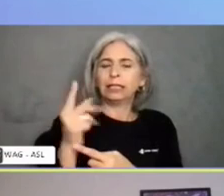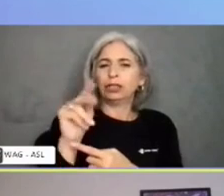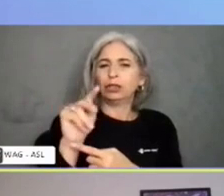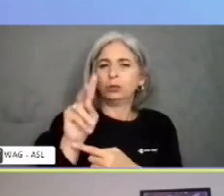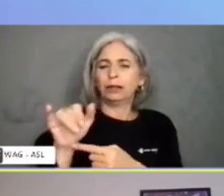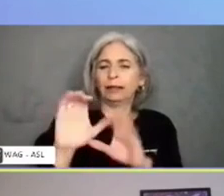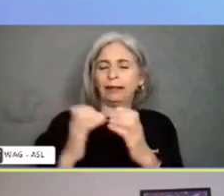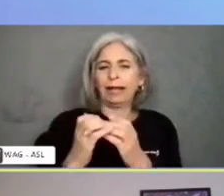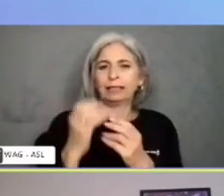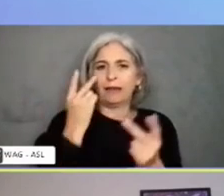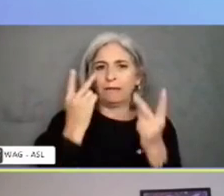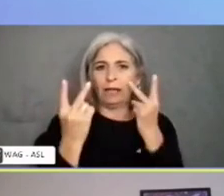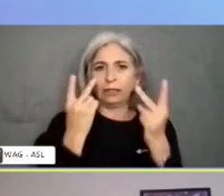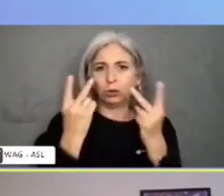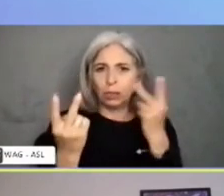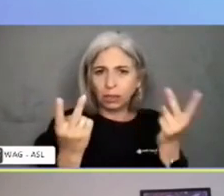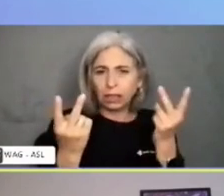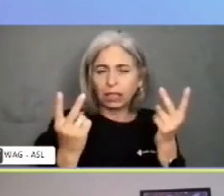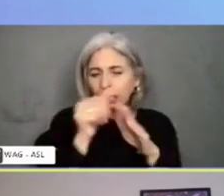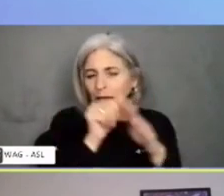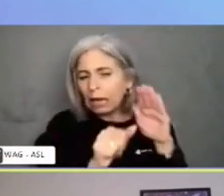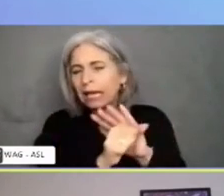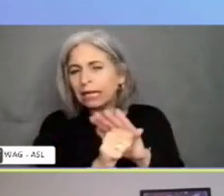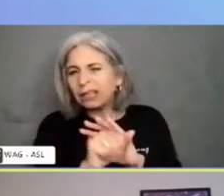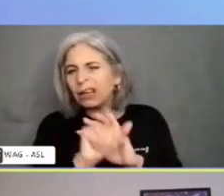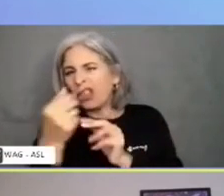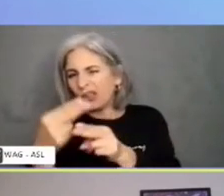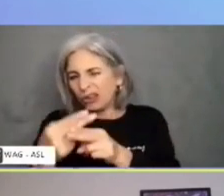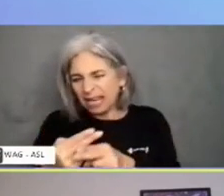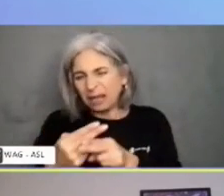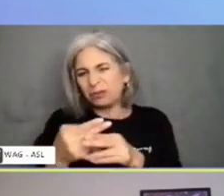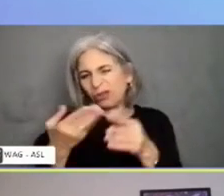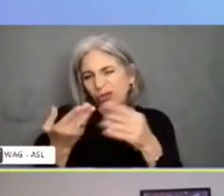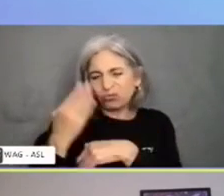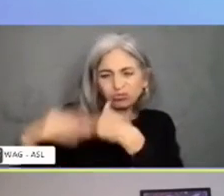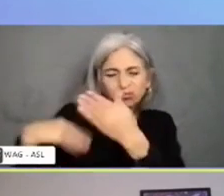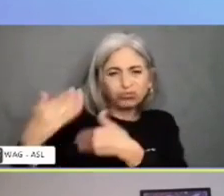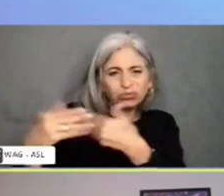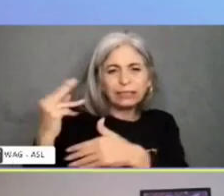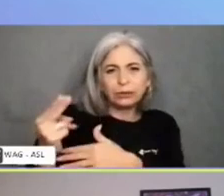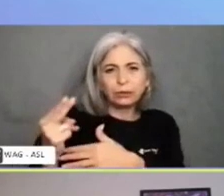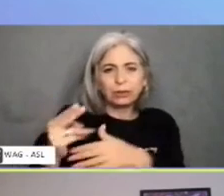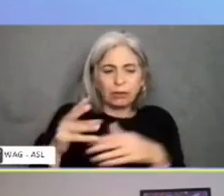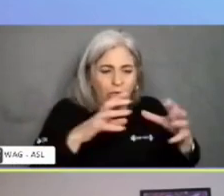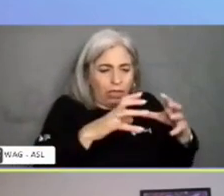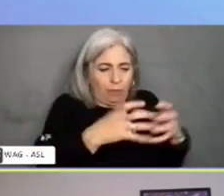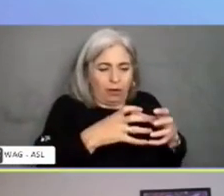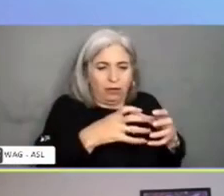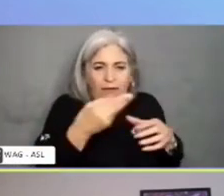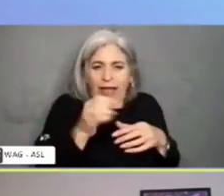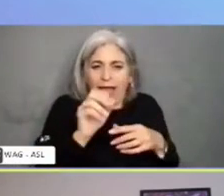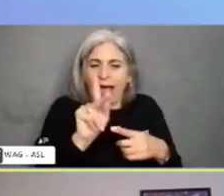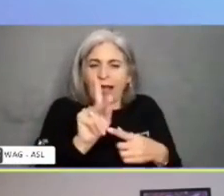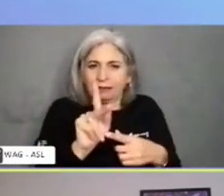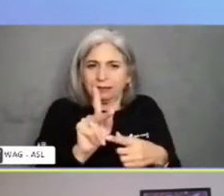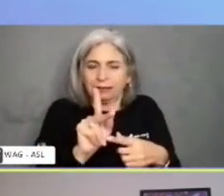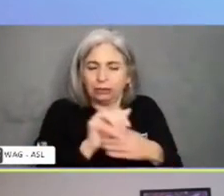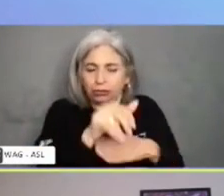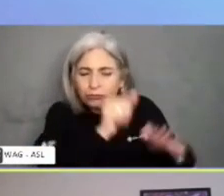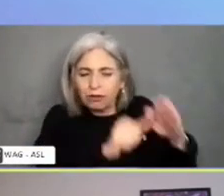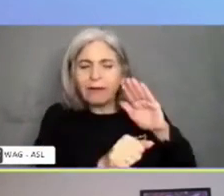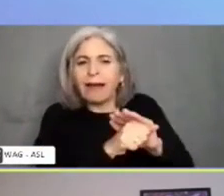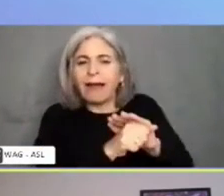visually hidden, and it's had a bunch of other names throughout history, as sort of a bundle of hacks that we use to hide